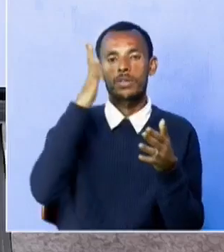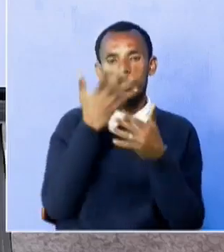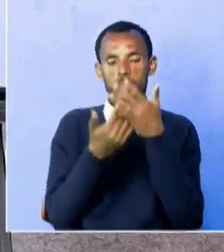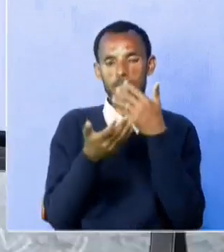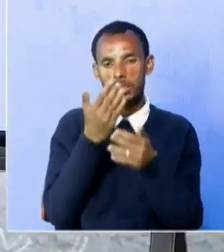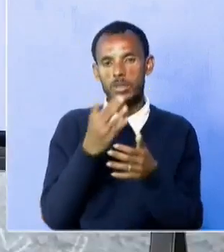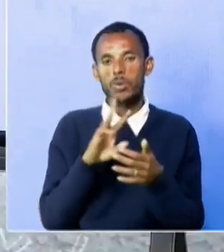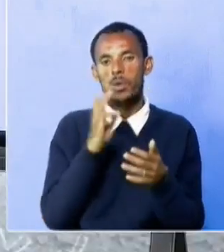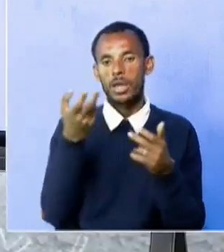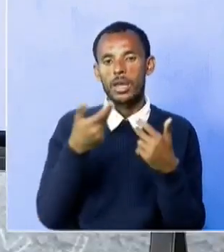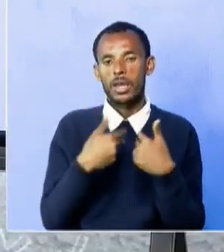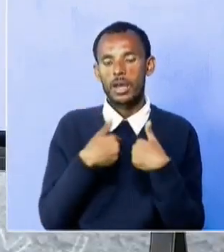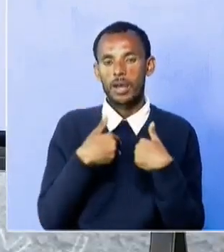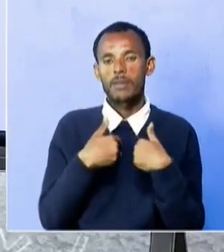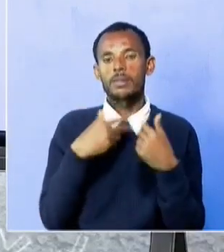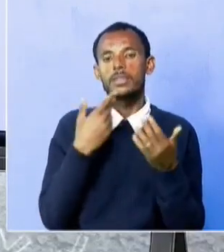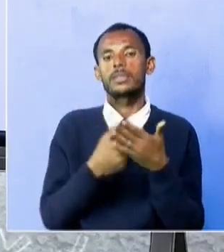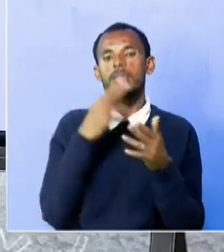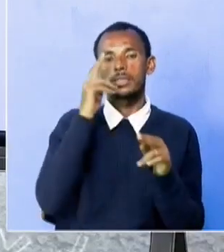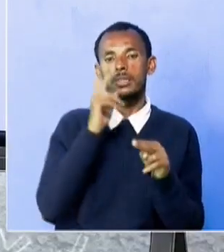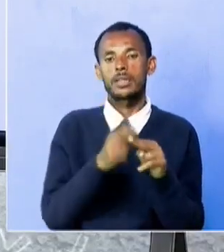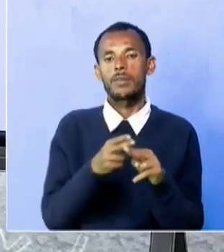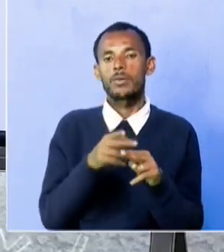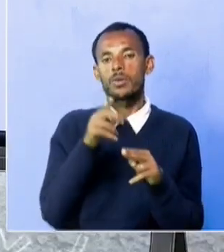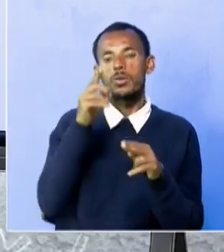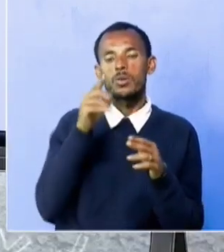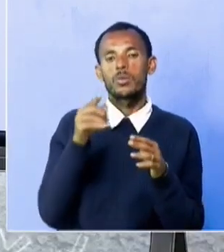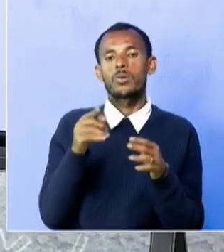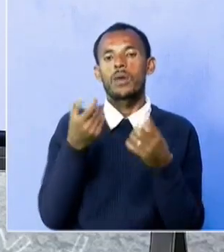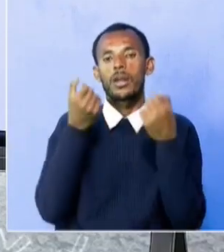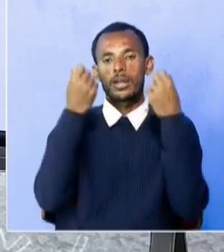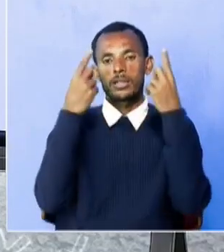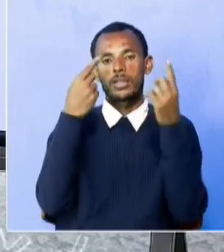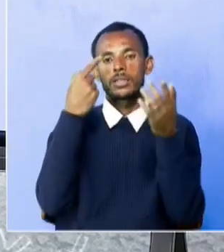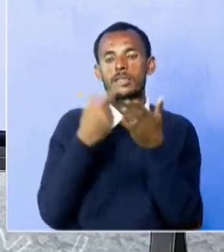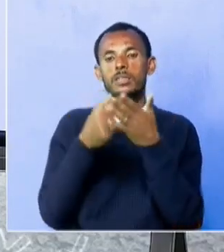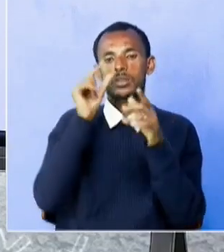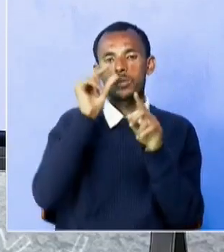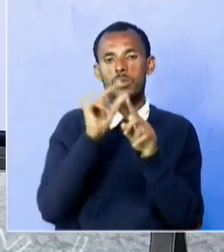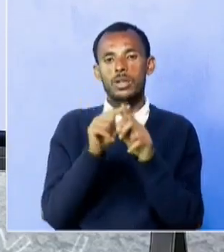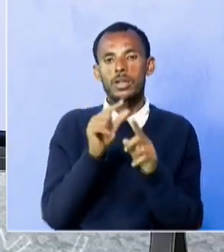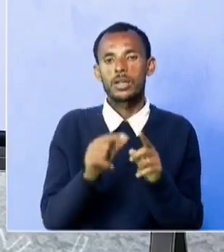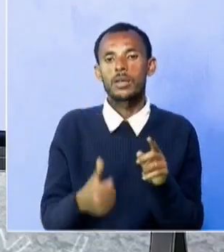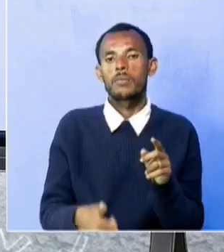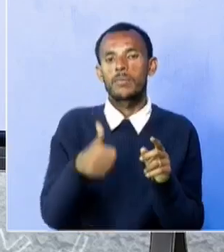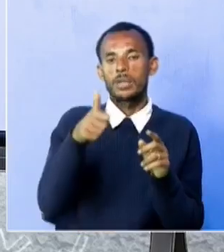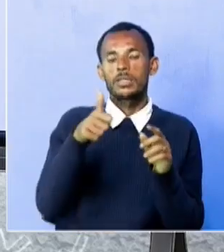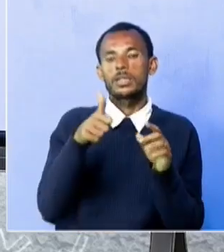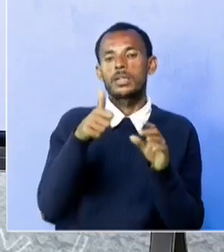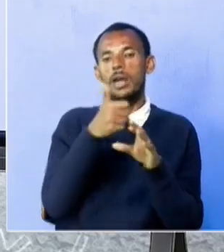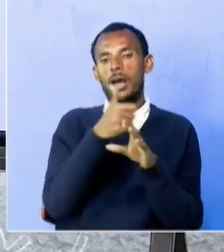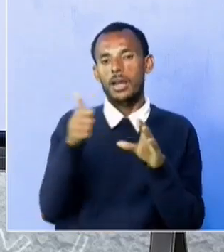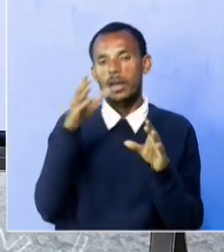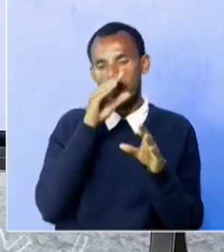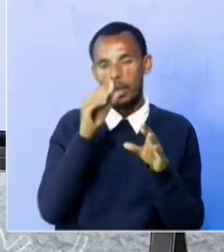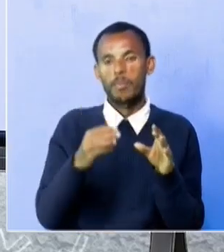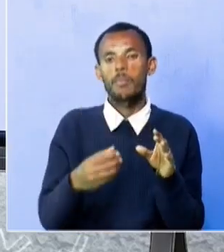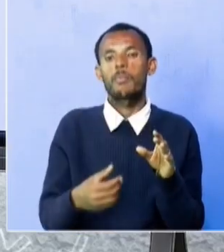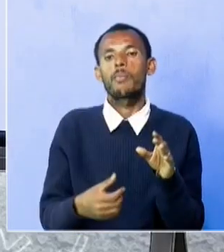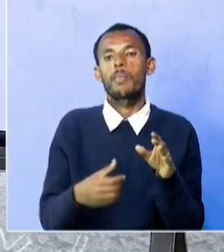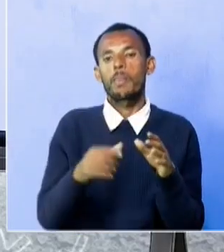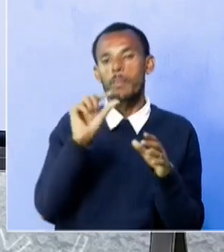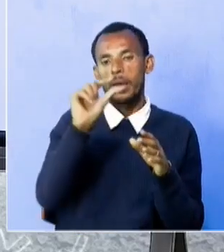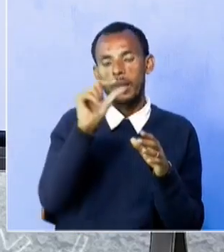we will have these namings. You need to sense what we mean by major arc and minor arc,